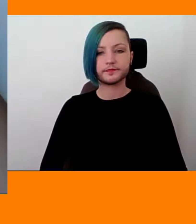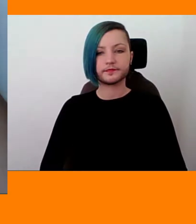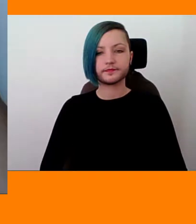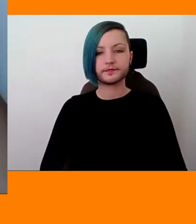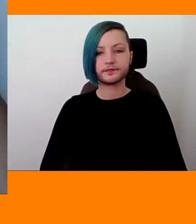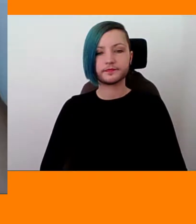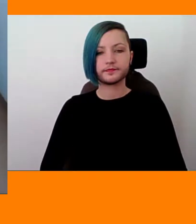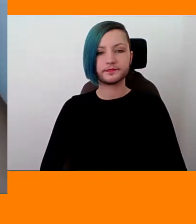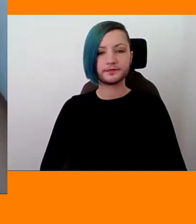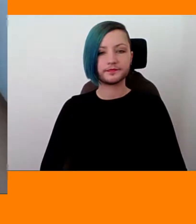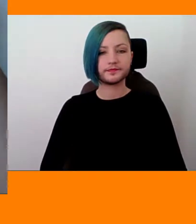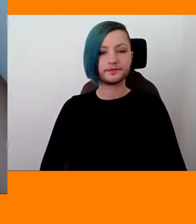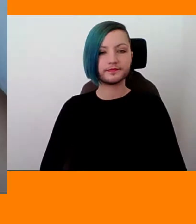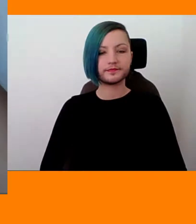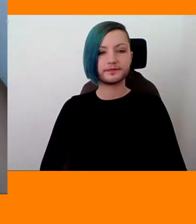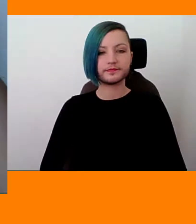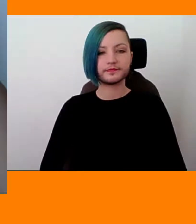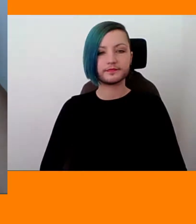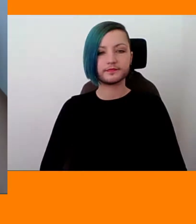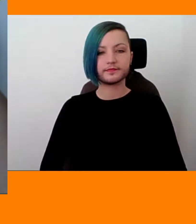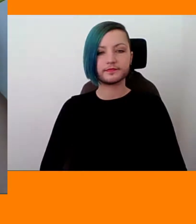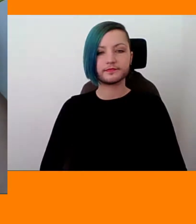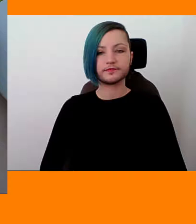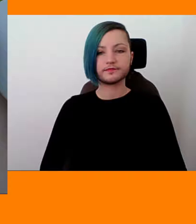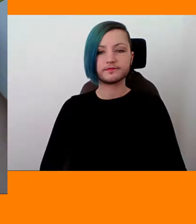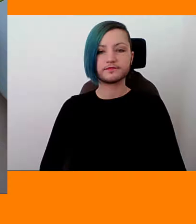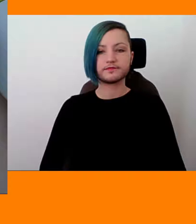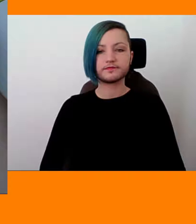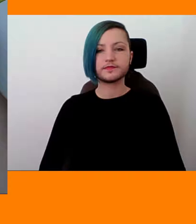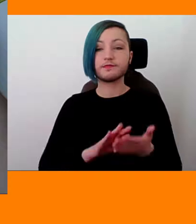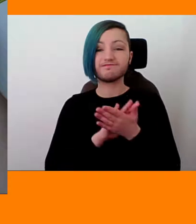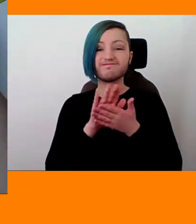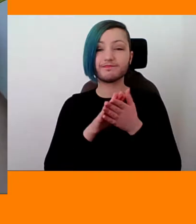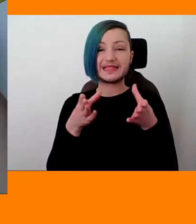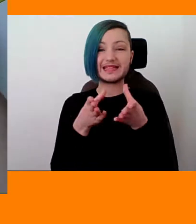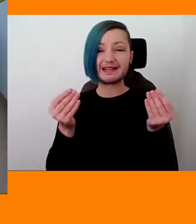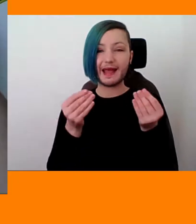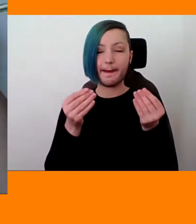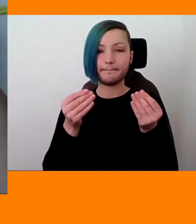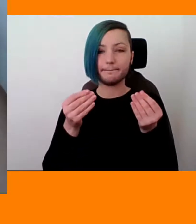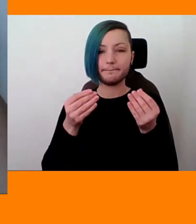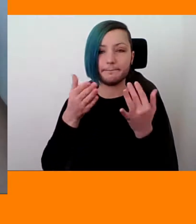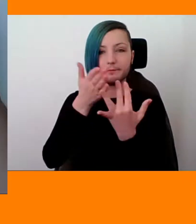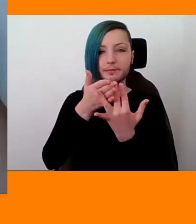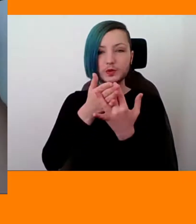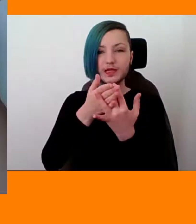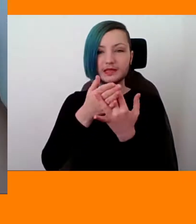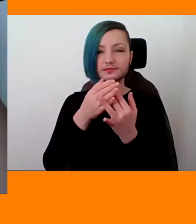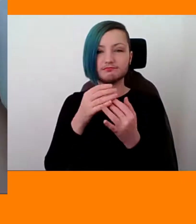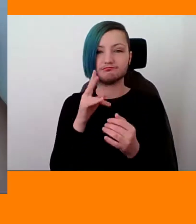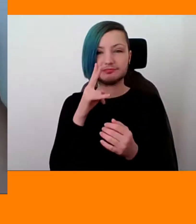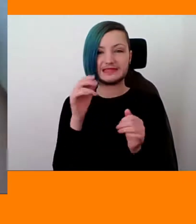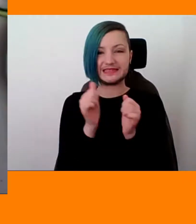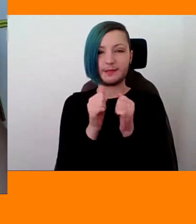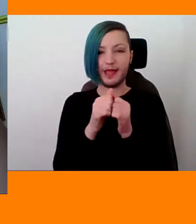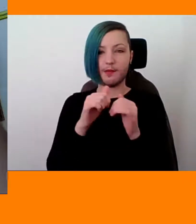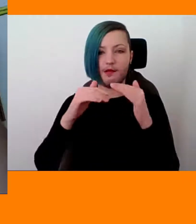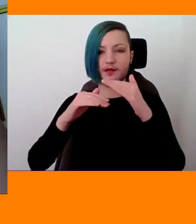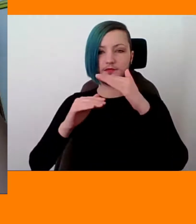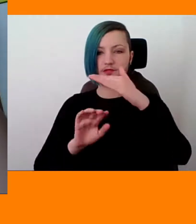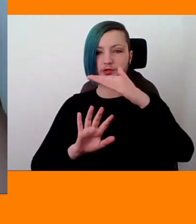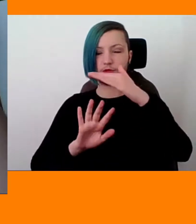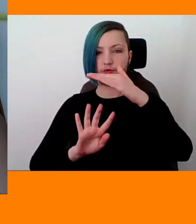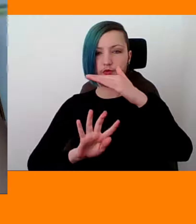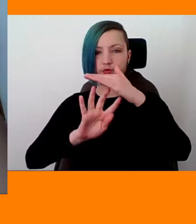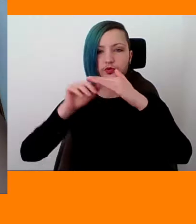So you'll see there's a nice gap here where you can still see the white paper coming through. So